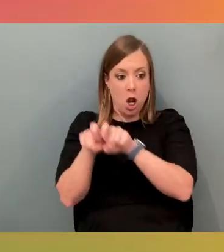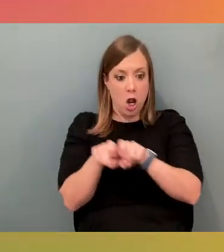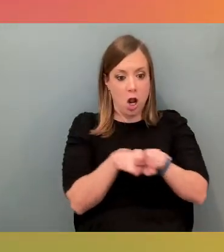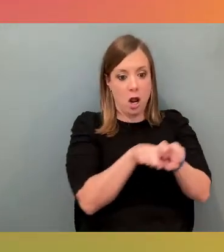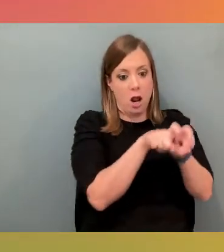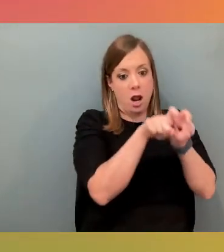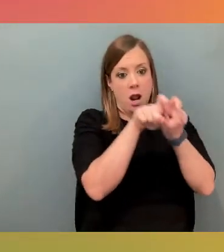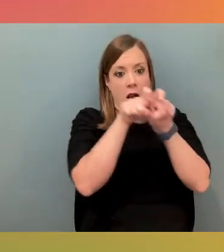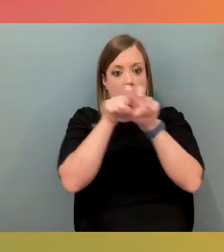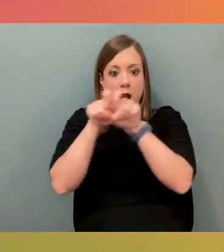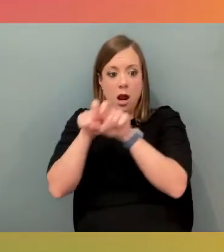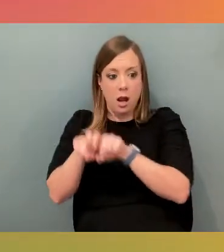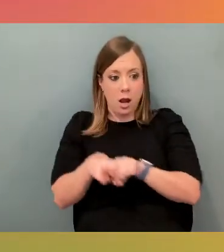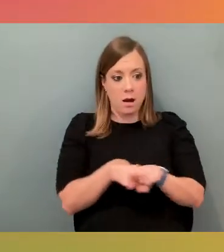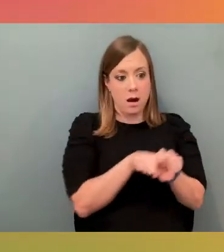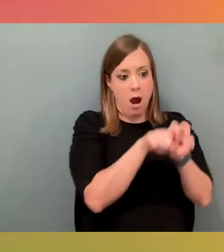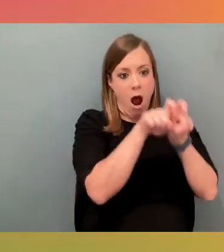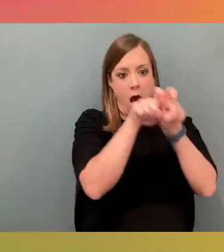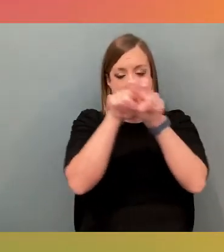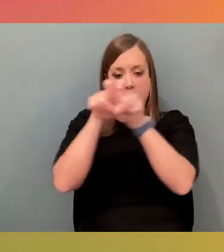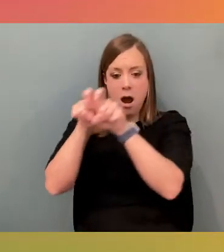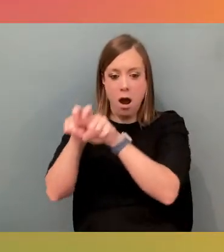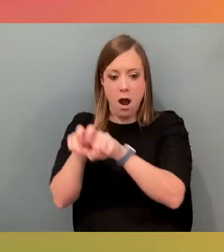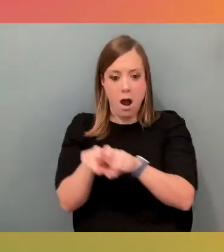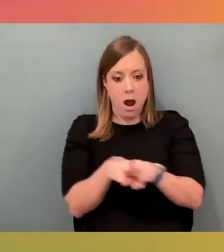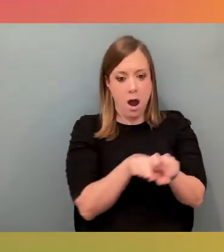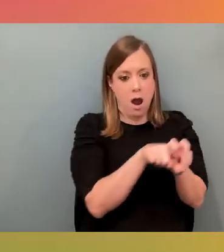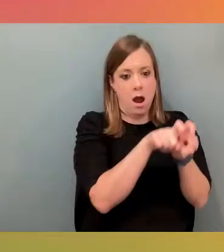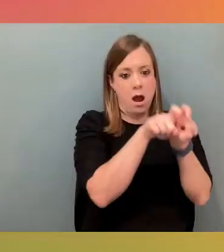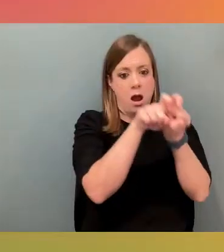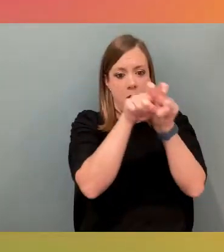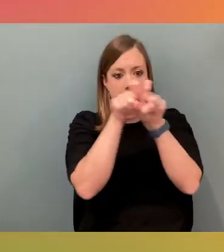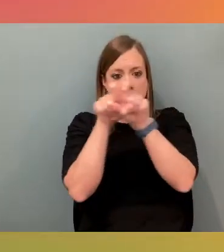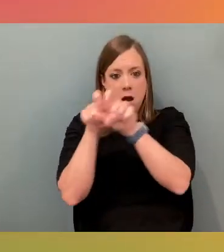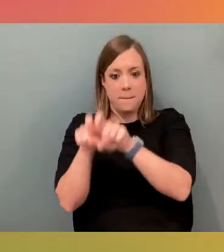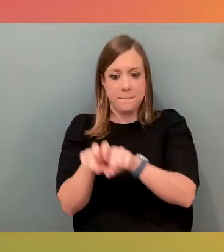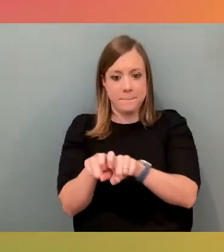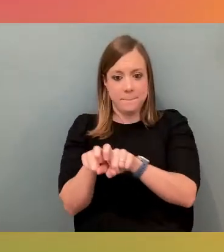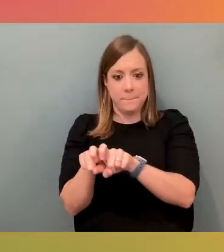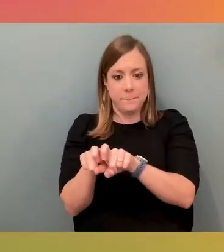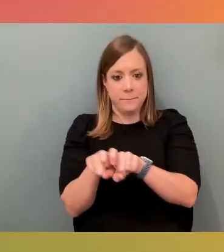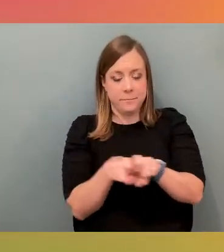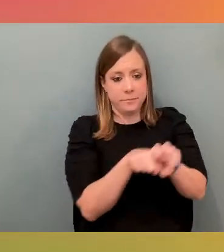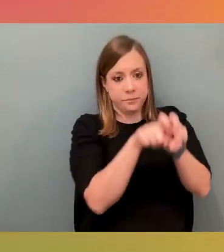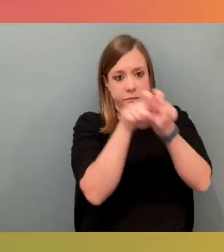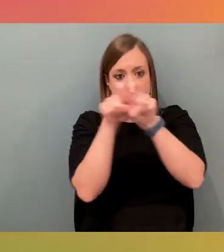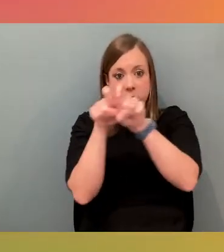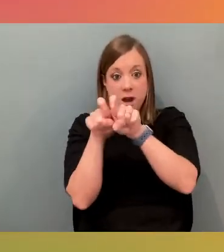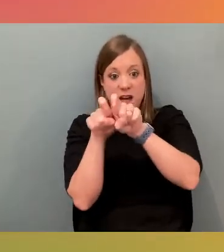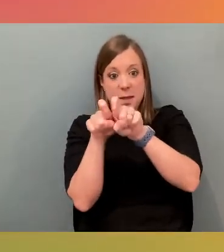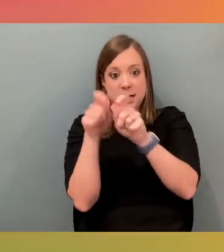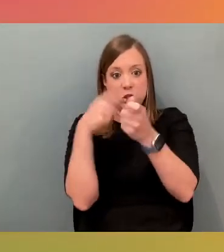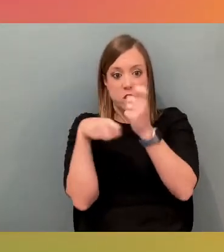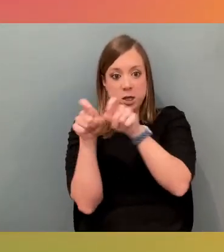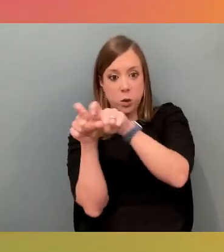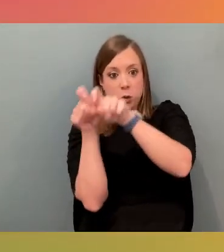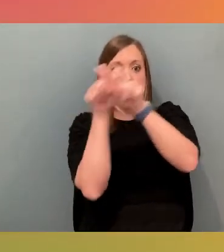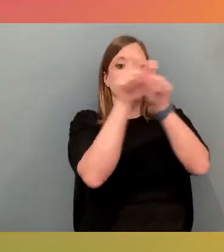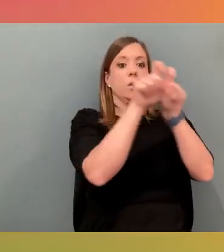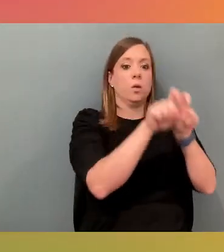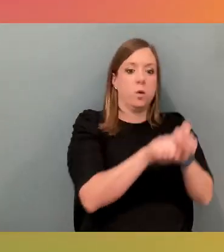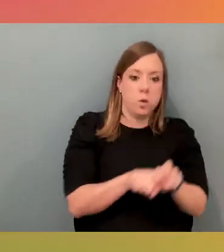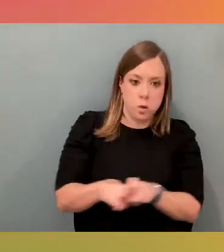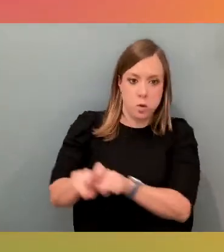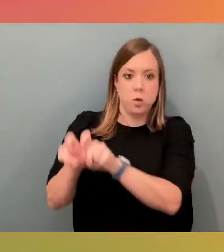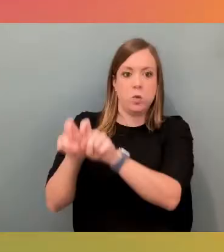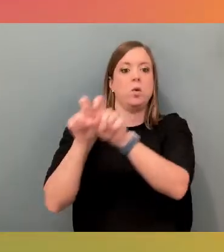movement. Together and apart. One more time in this direction. And then switching up